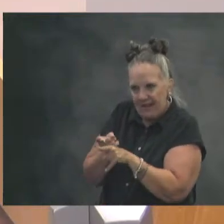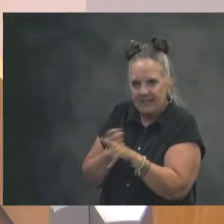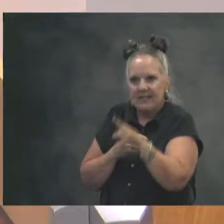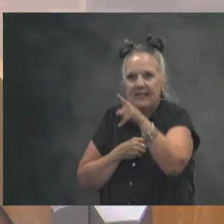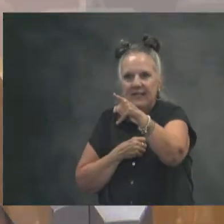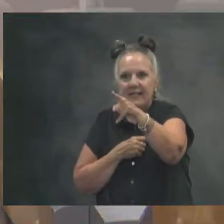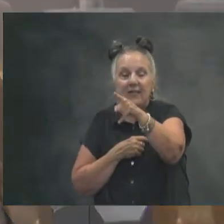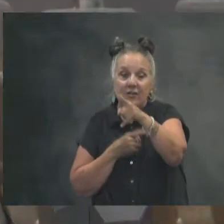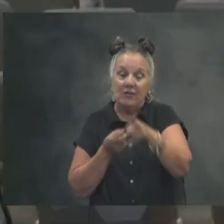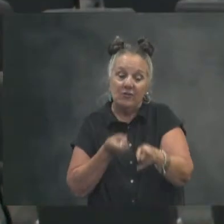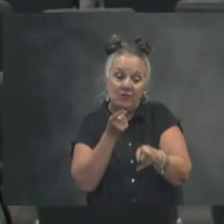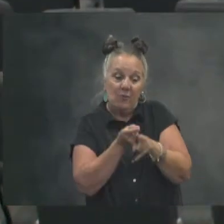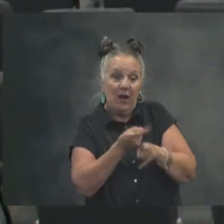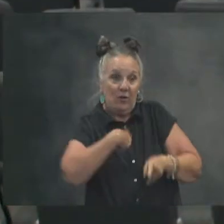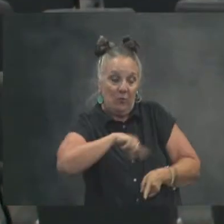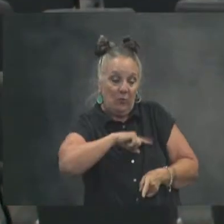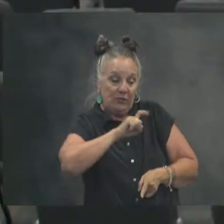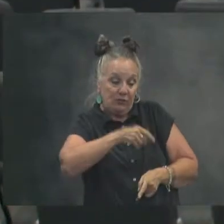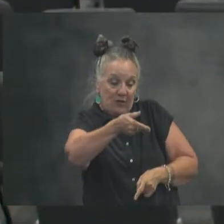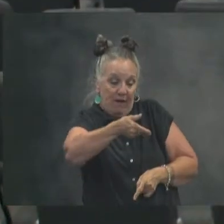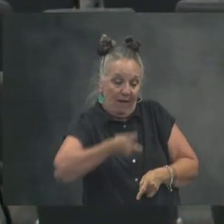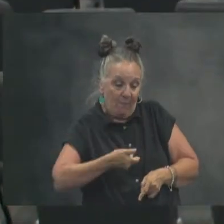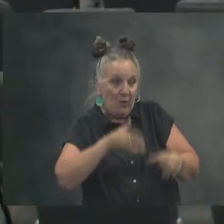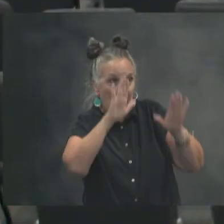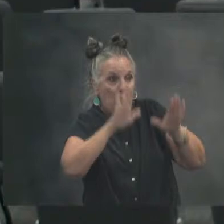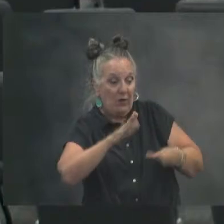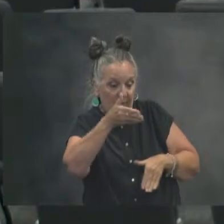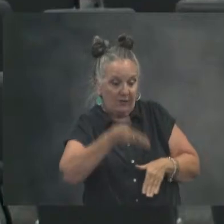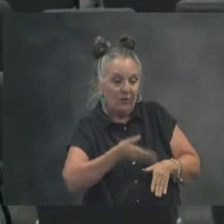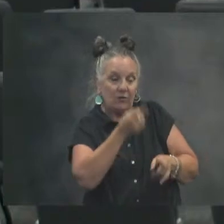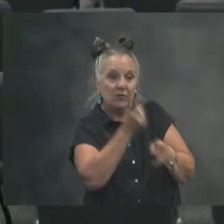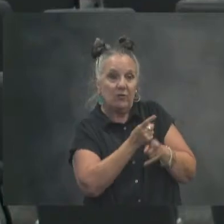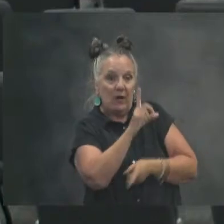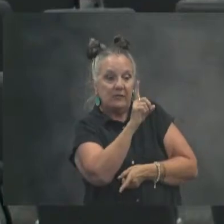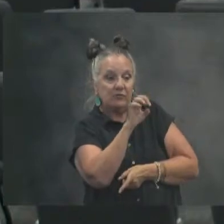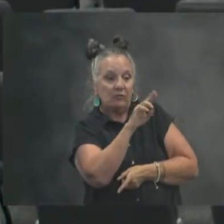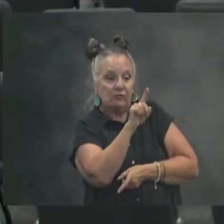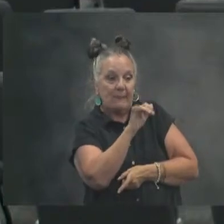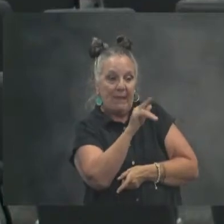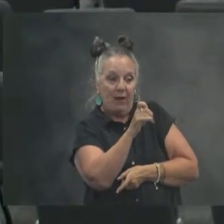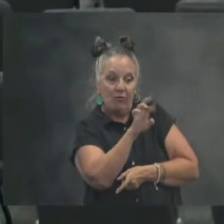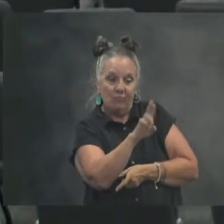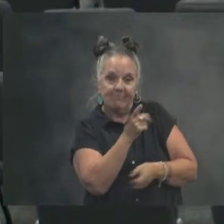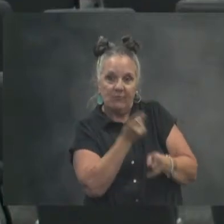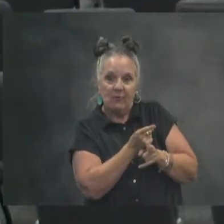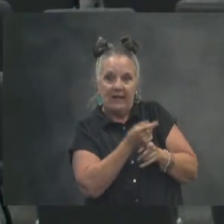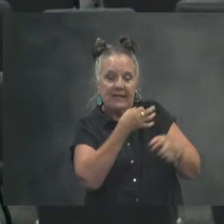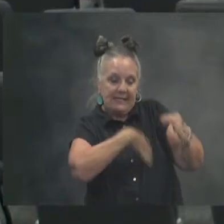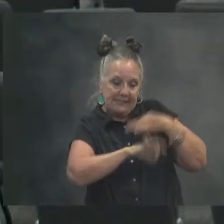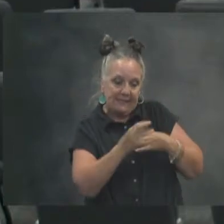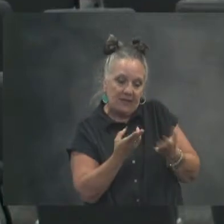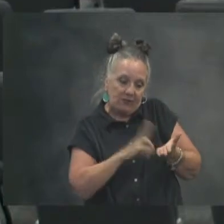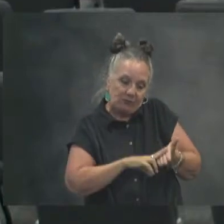them instead of, it would be wonderful to hire them. You're right, Dr. Zentmeyer. instead of contract.